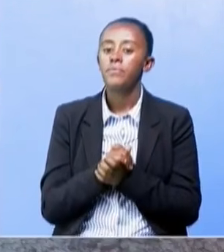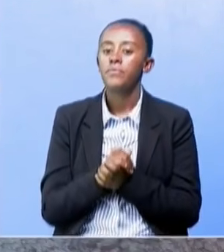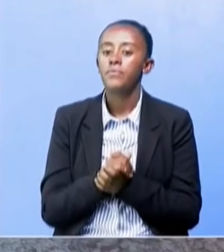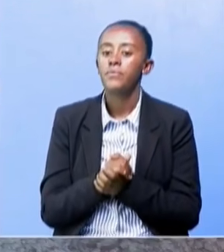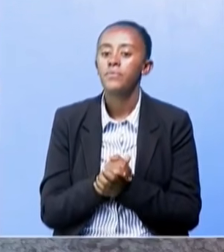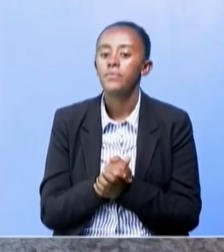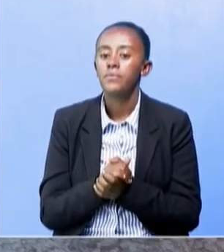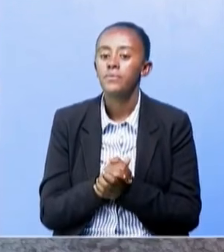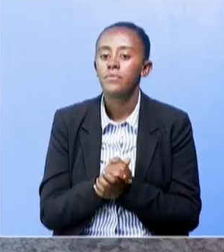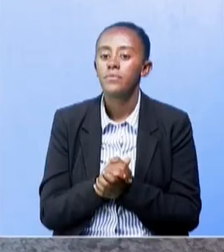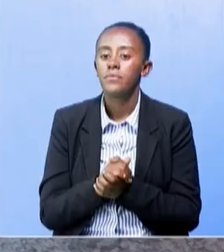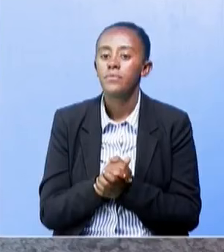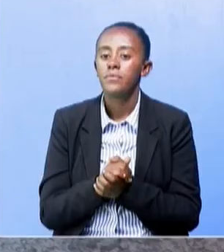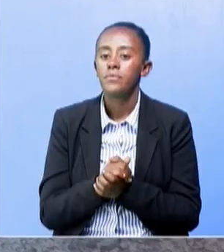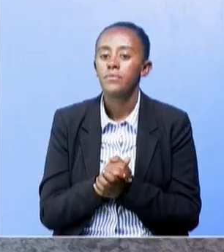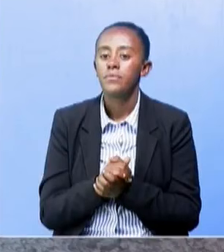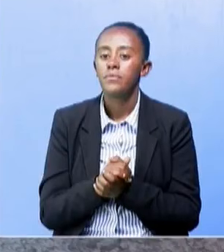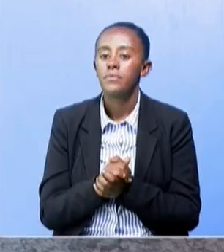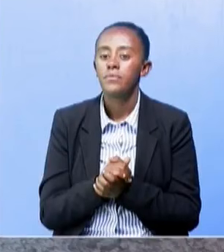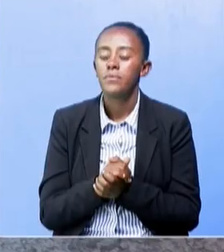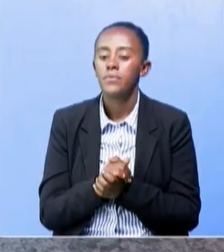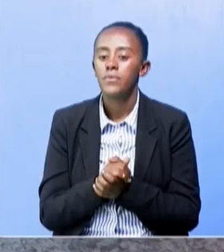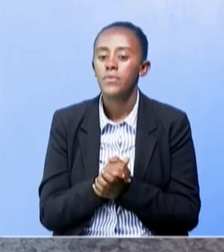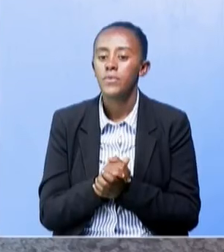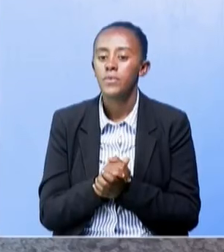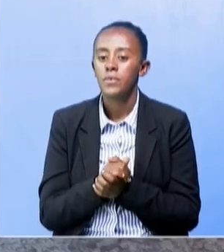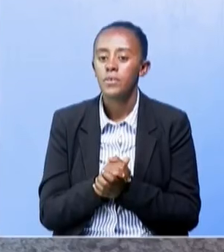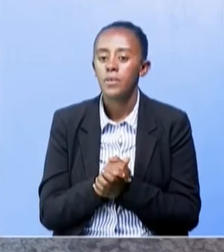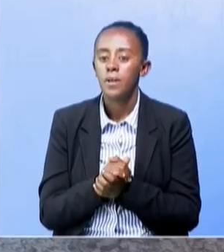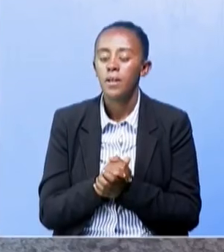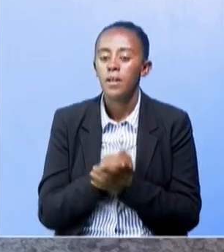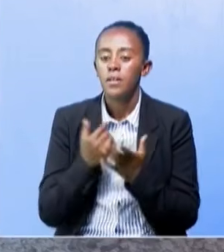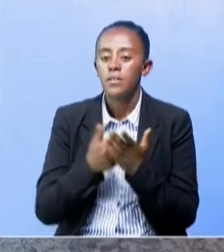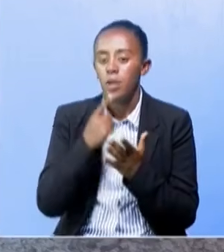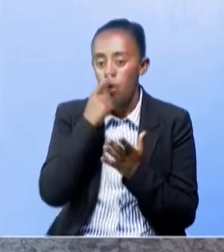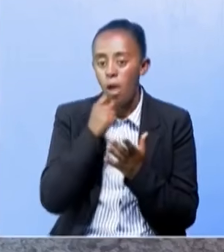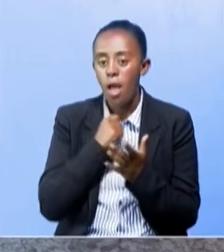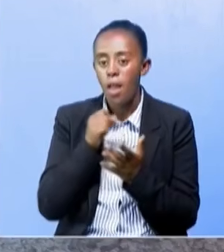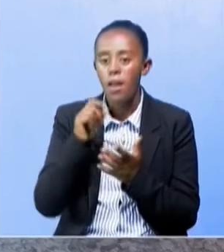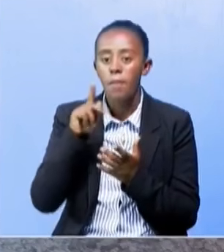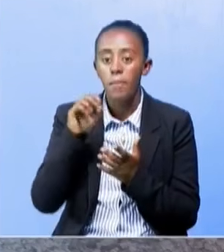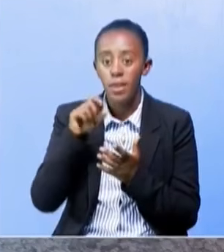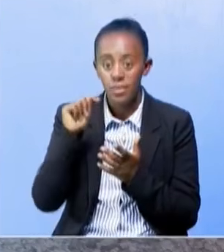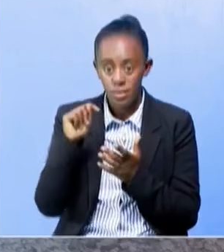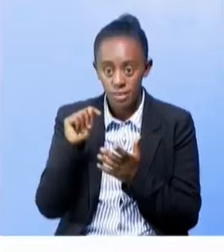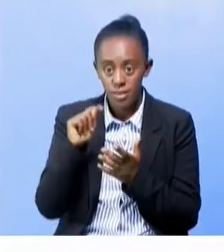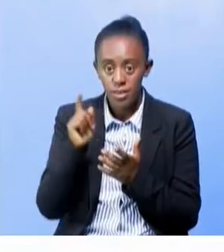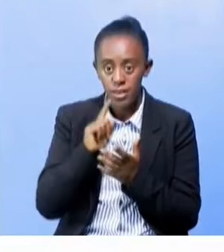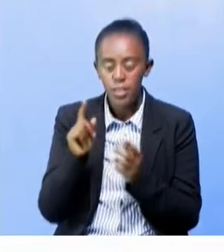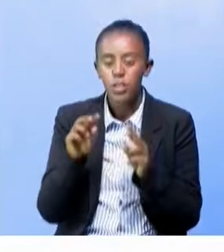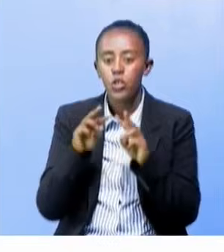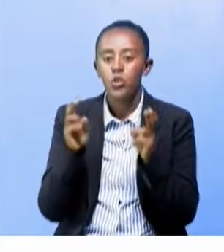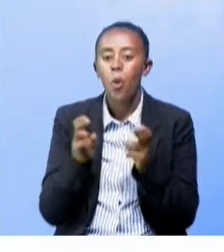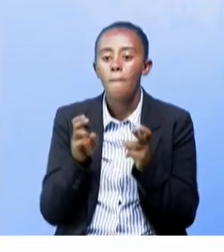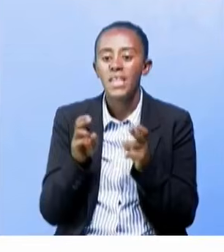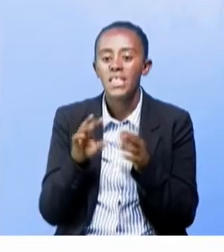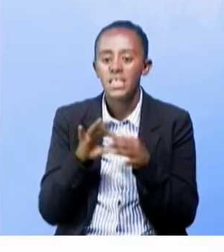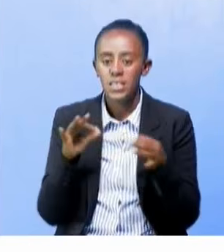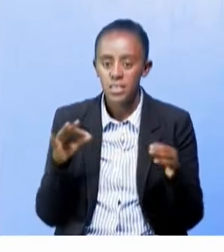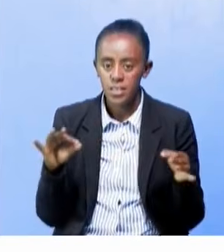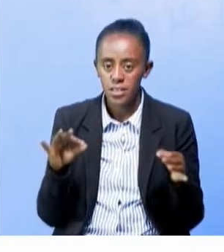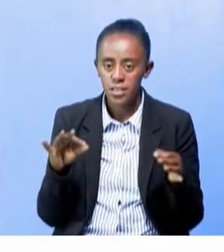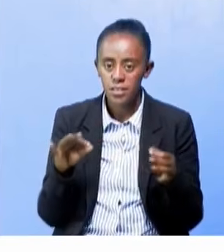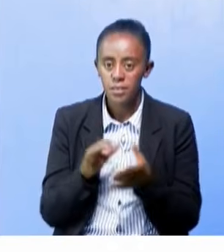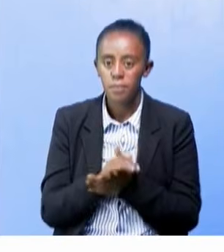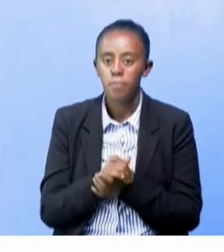a dog is a loyal pet. This one is the topic sentence. A